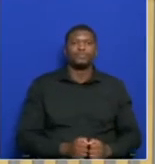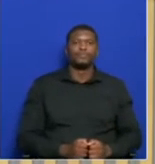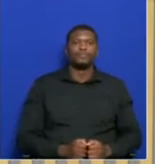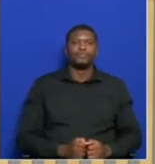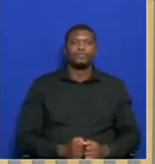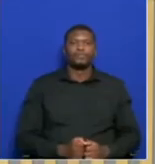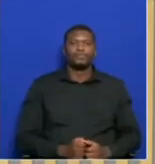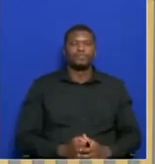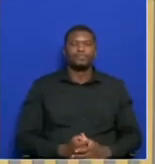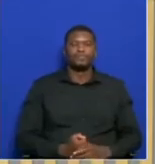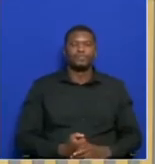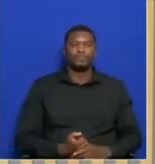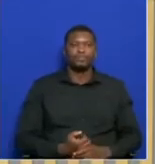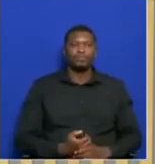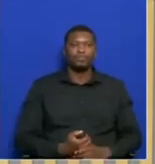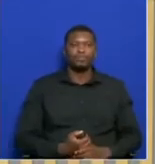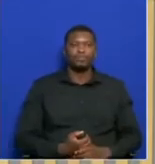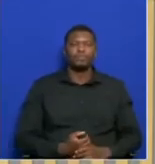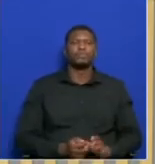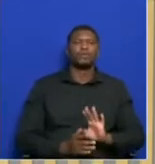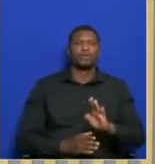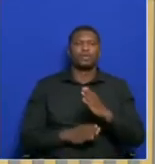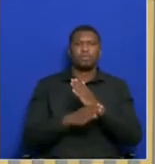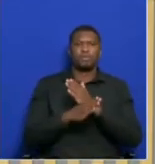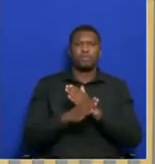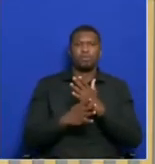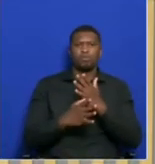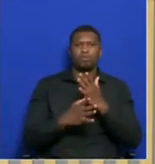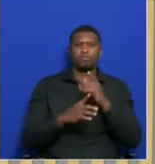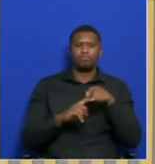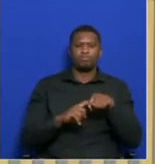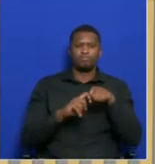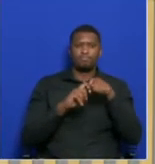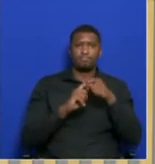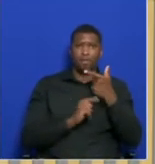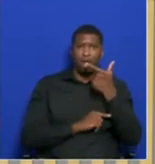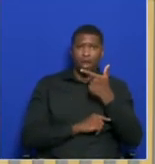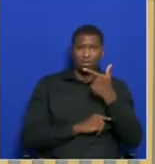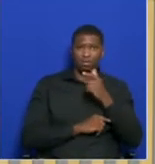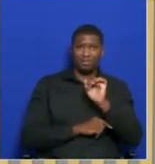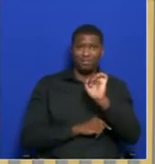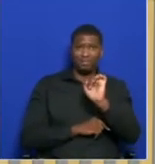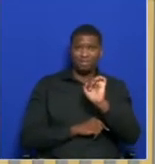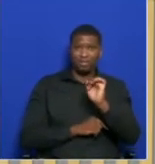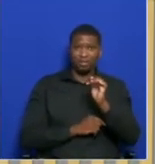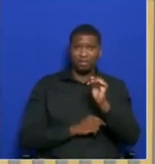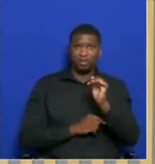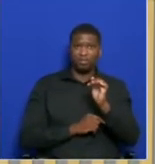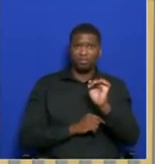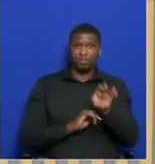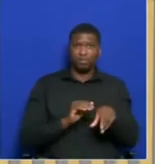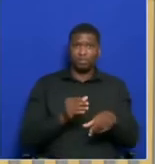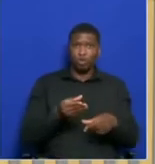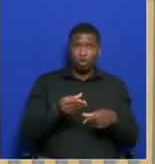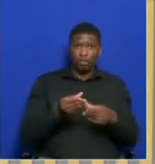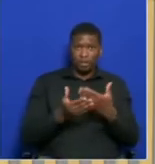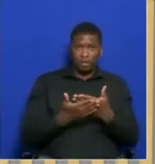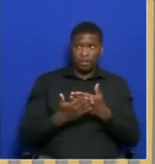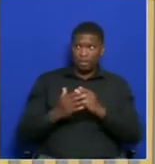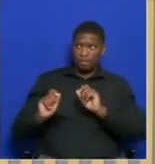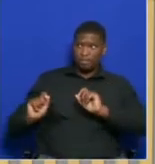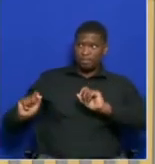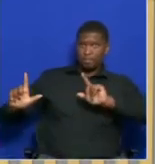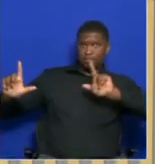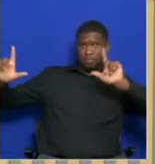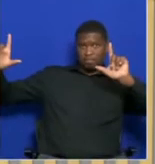Before we break for lunch, is that document ready to be displayed? Can you please display it so that